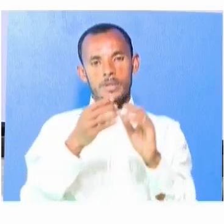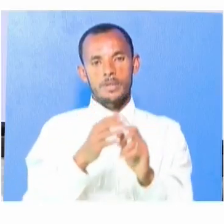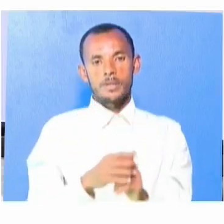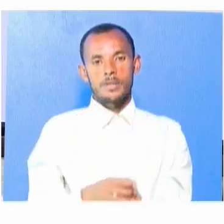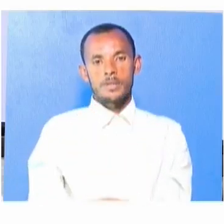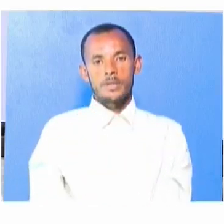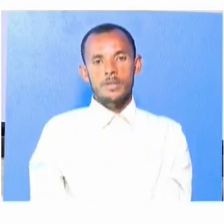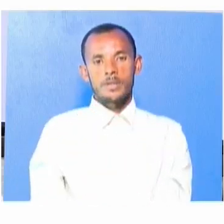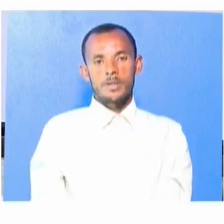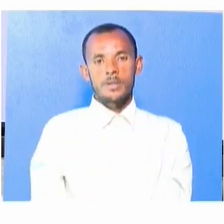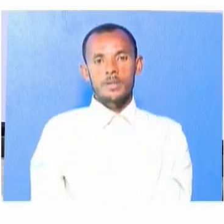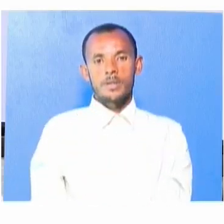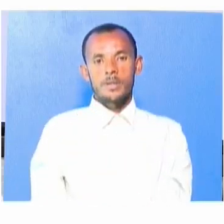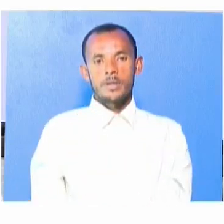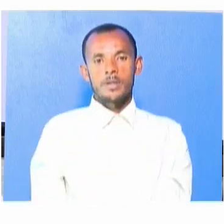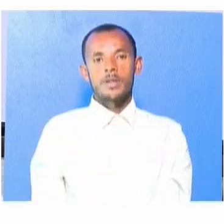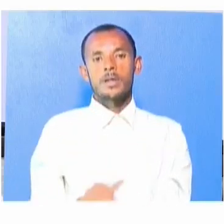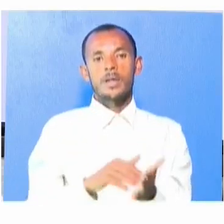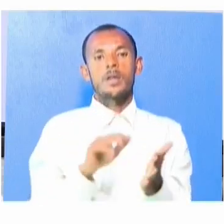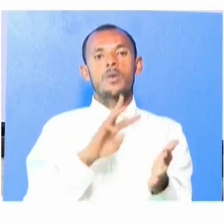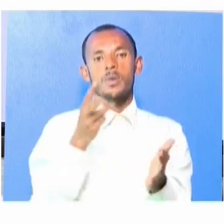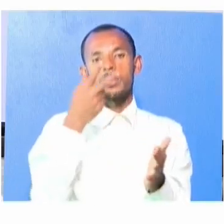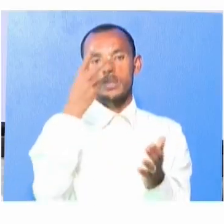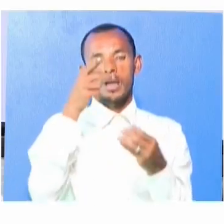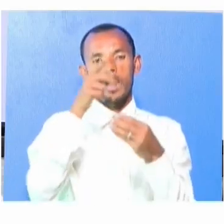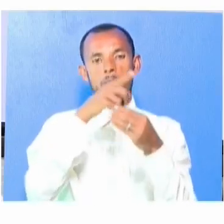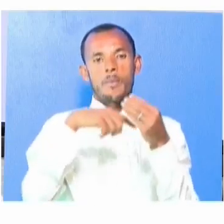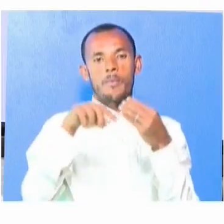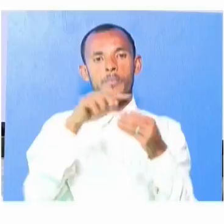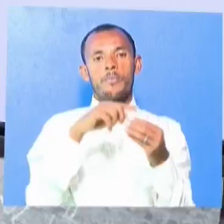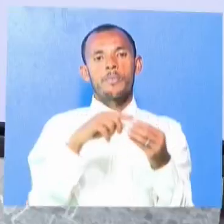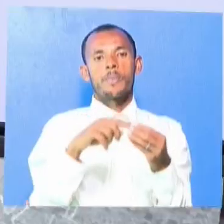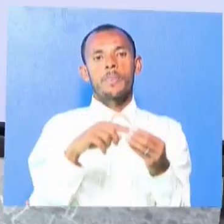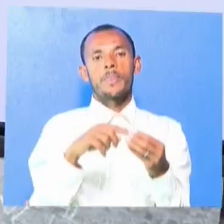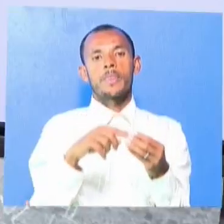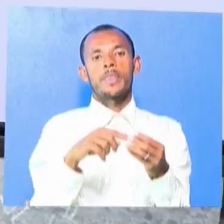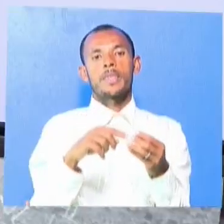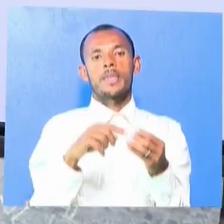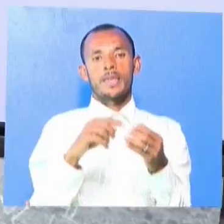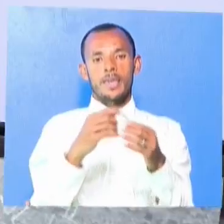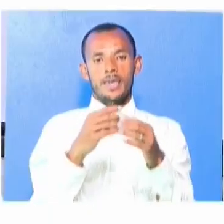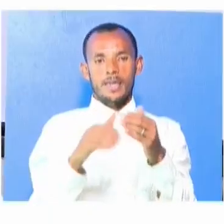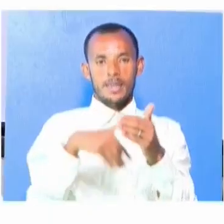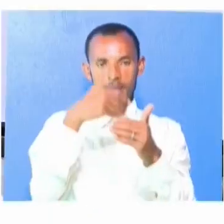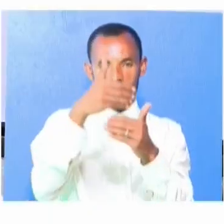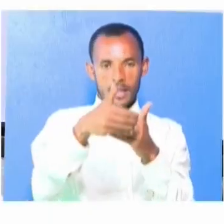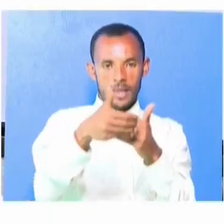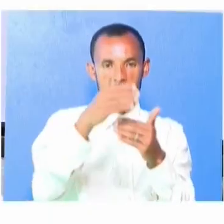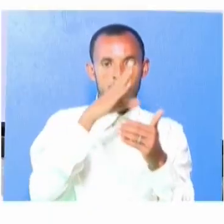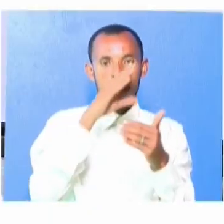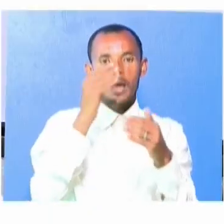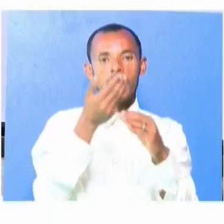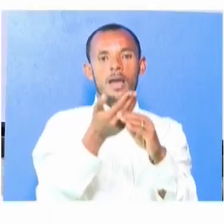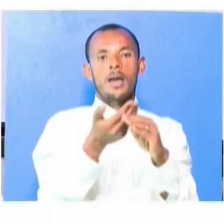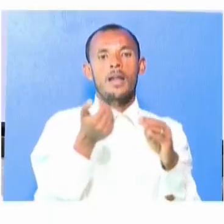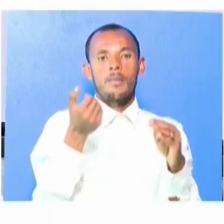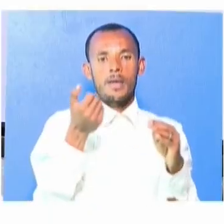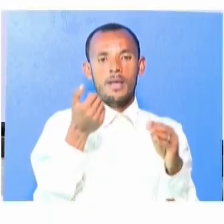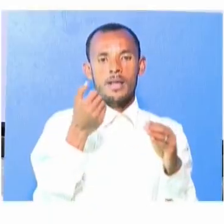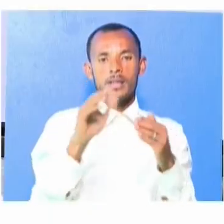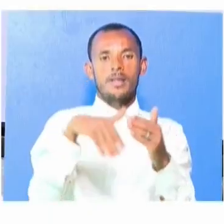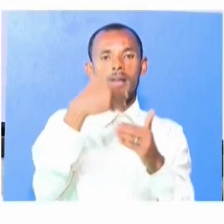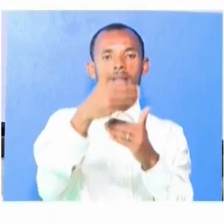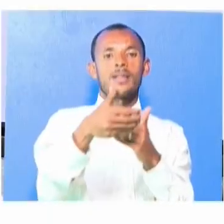numbers. Again, we have seen about successor and predecessor. Successor,